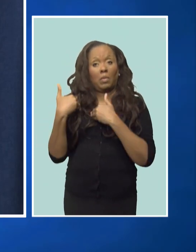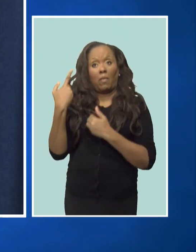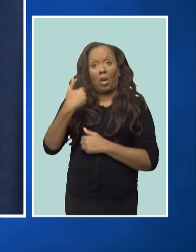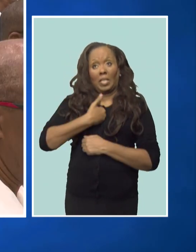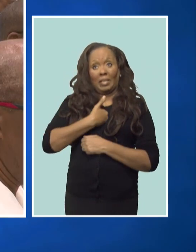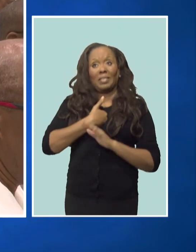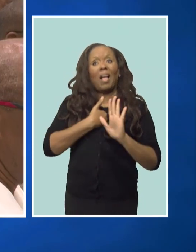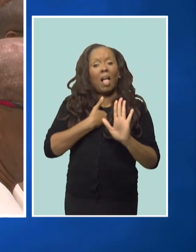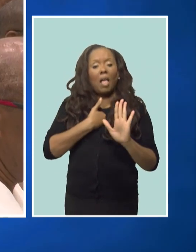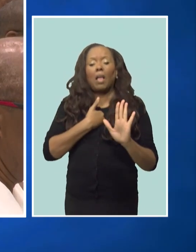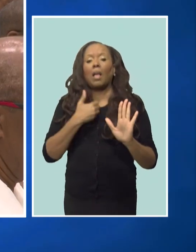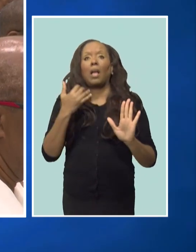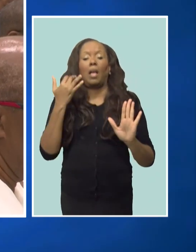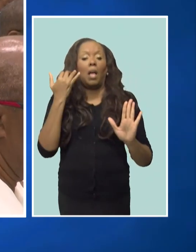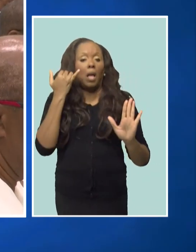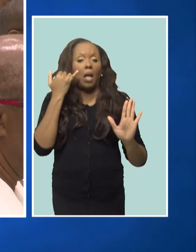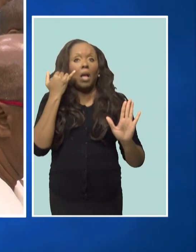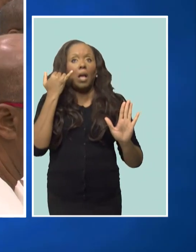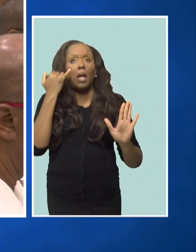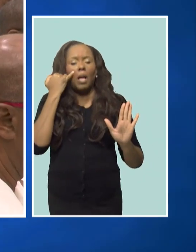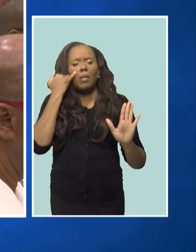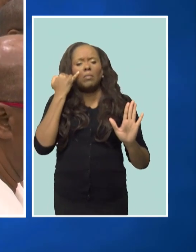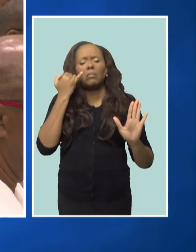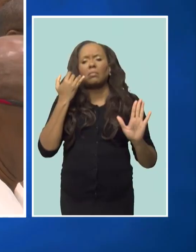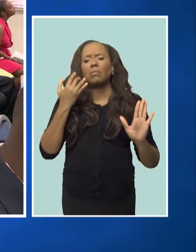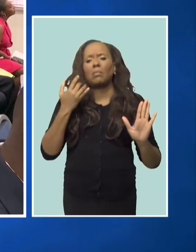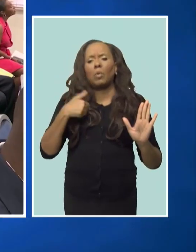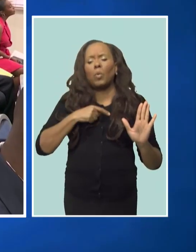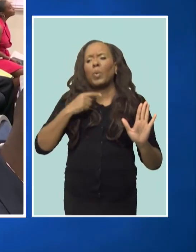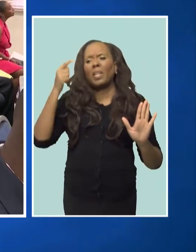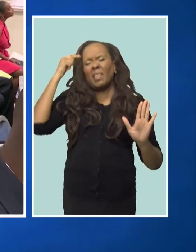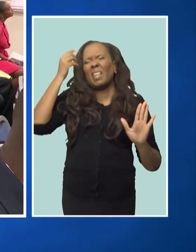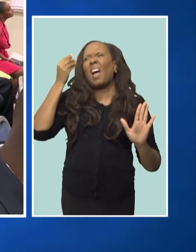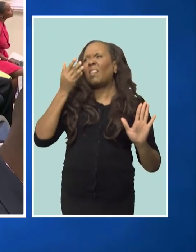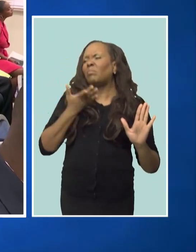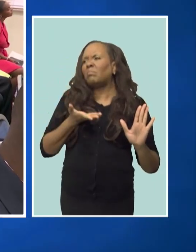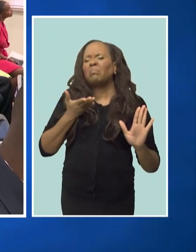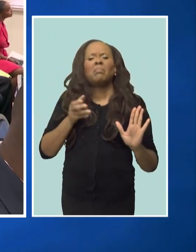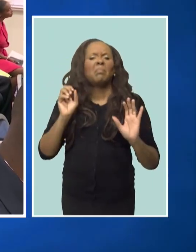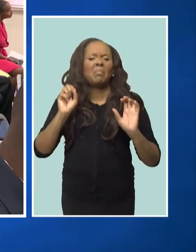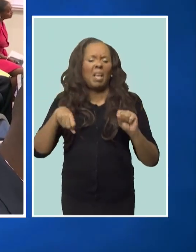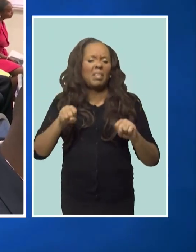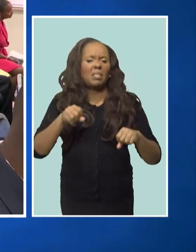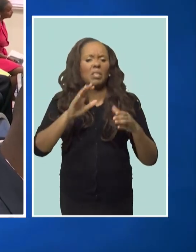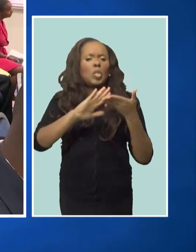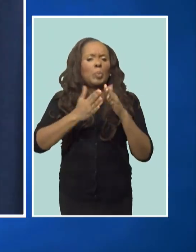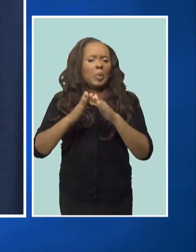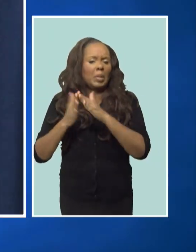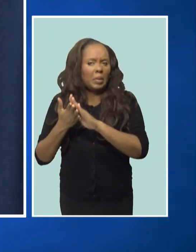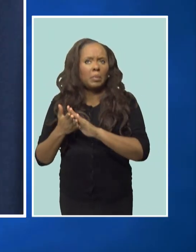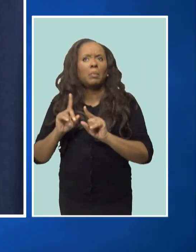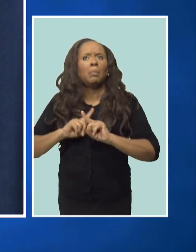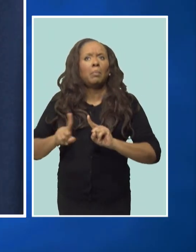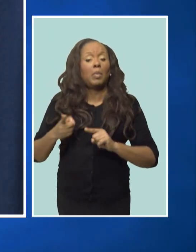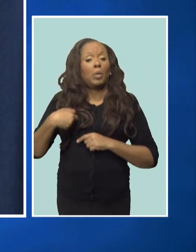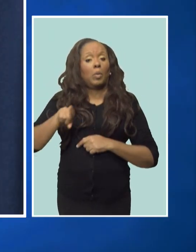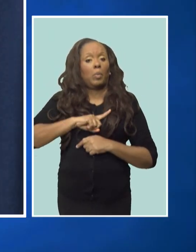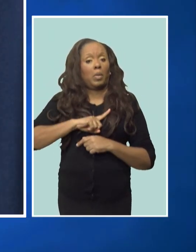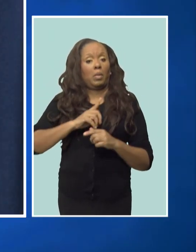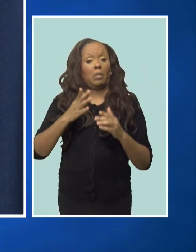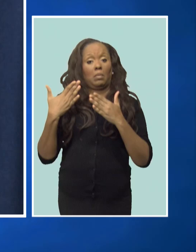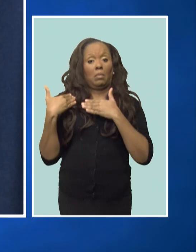Now, if we filter down, yes, nationally, yes, socially, yes, community level, but we have a responsibility to